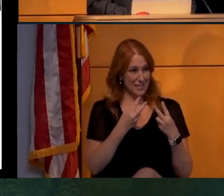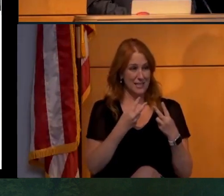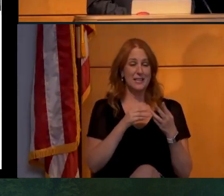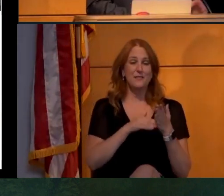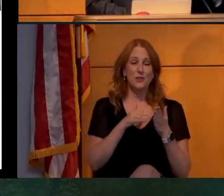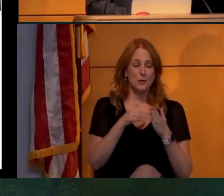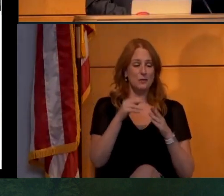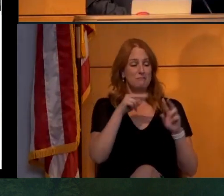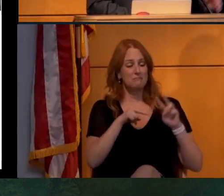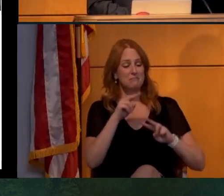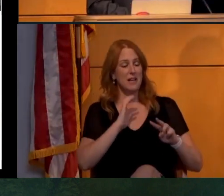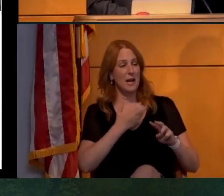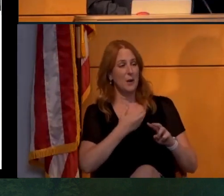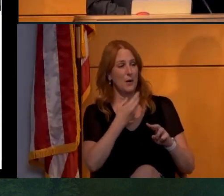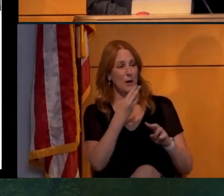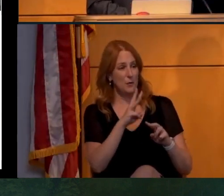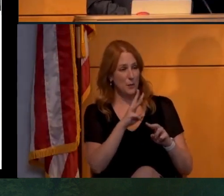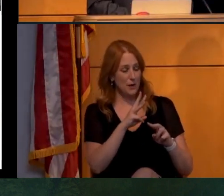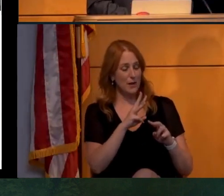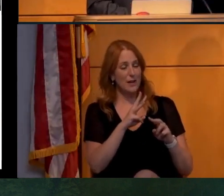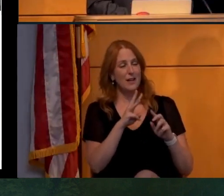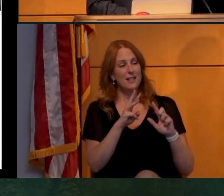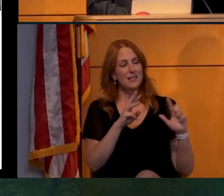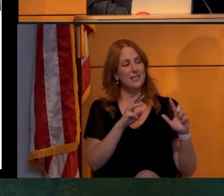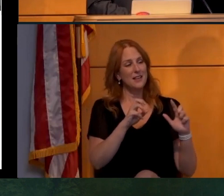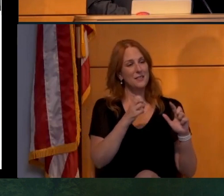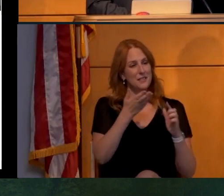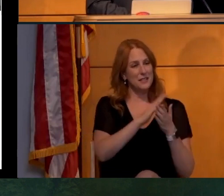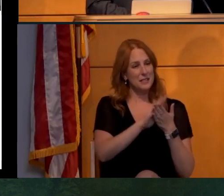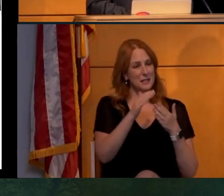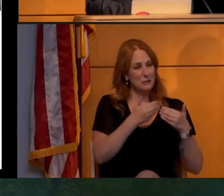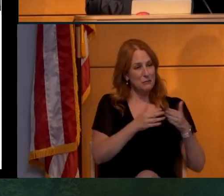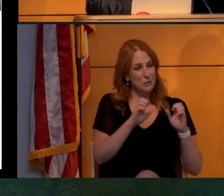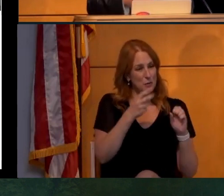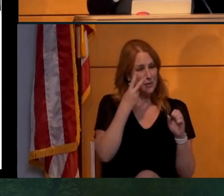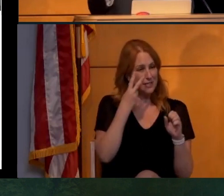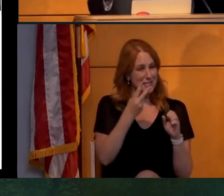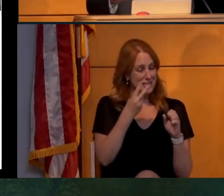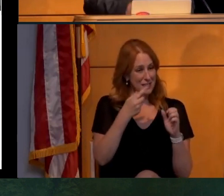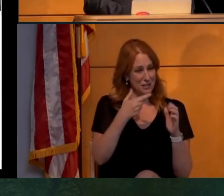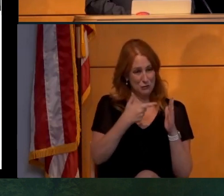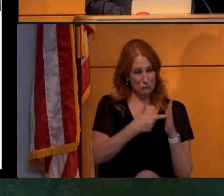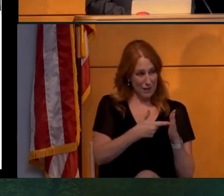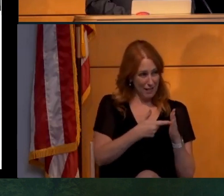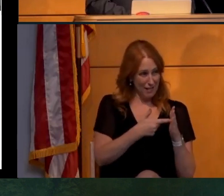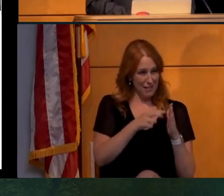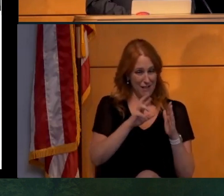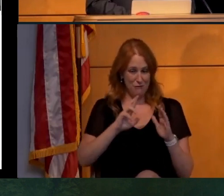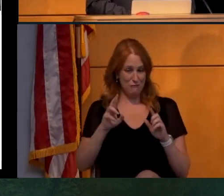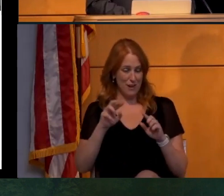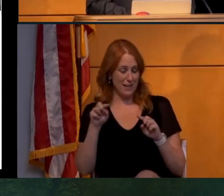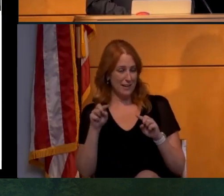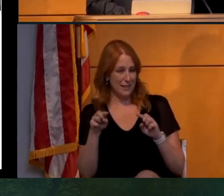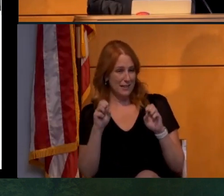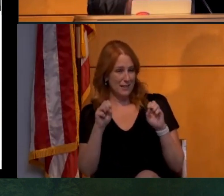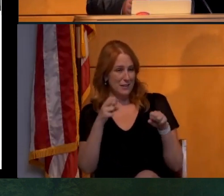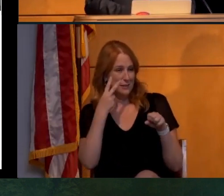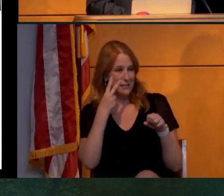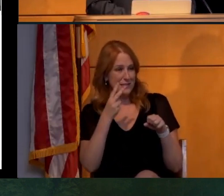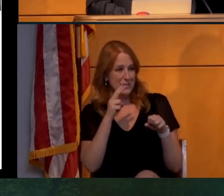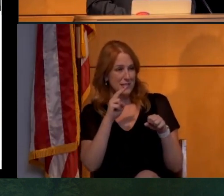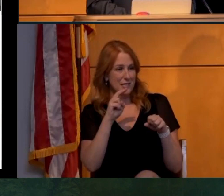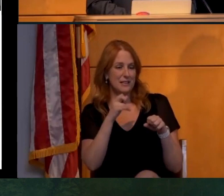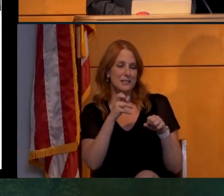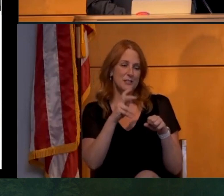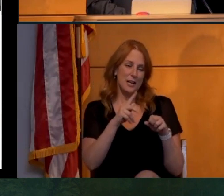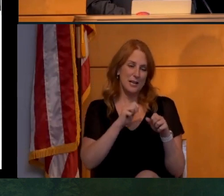our hardware. On the left-hand side in a clean room, you can see the Prime 1 drill. On the right-hand side, between Jack and myself,